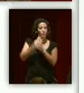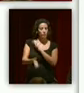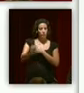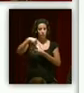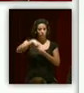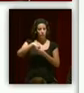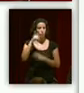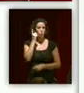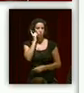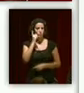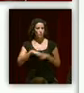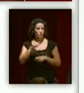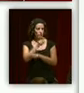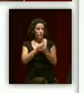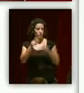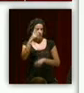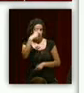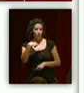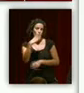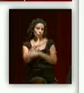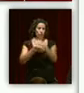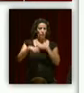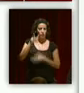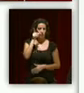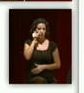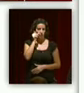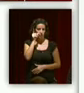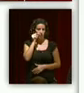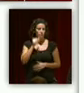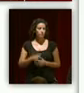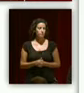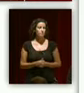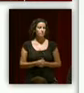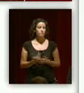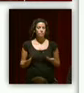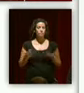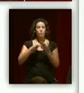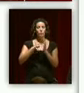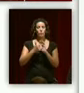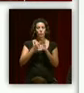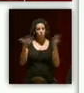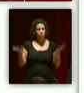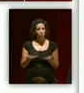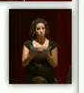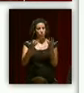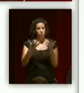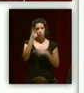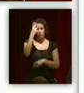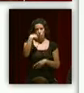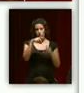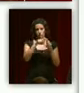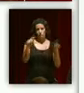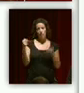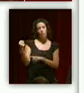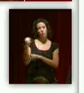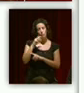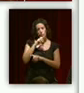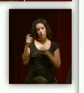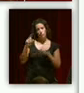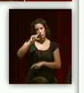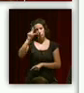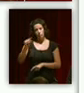tries to provide audio description in mobile devices for the visually impaired. Is